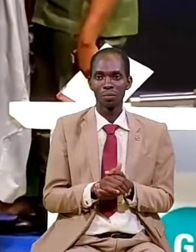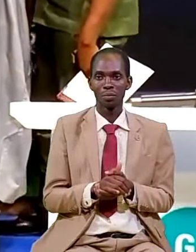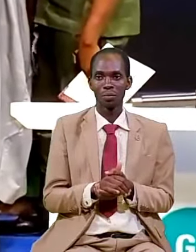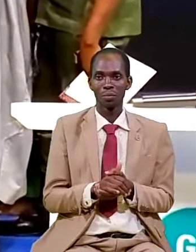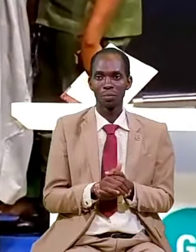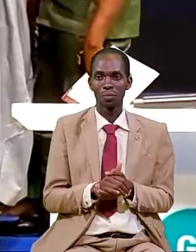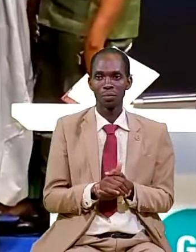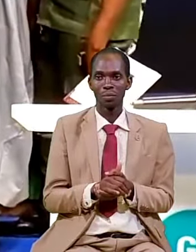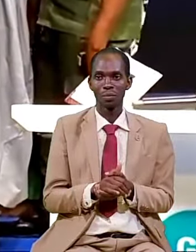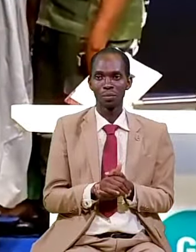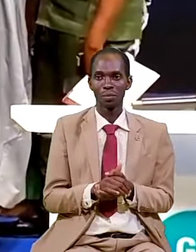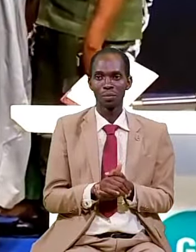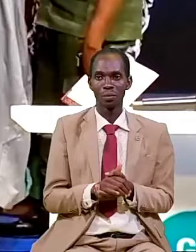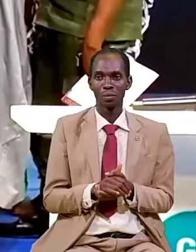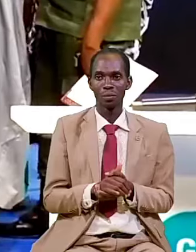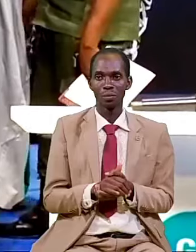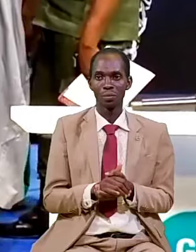Listen.